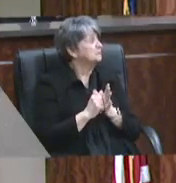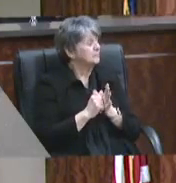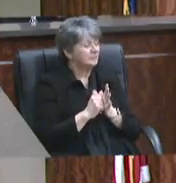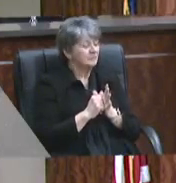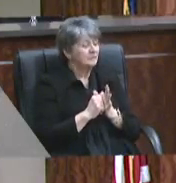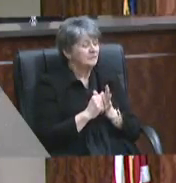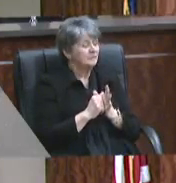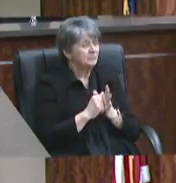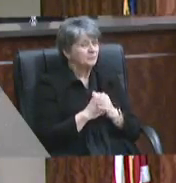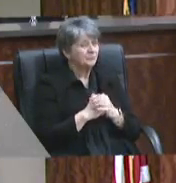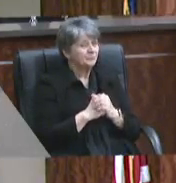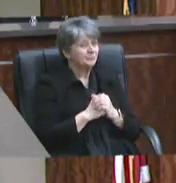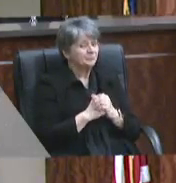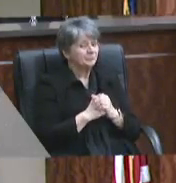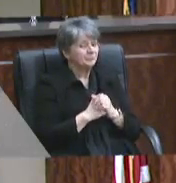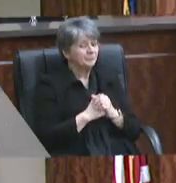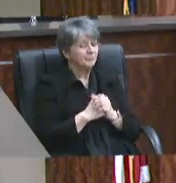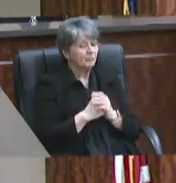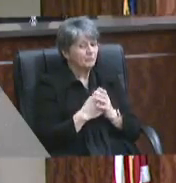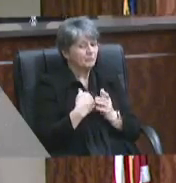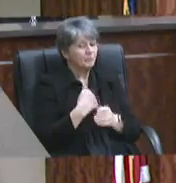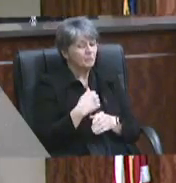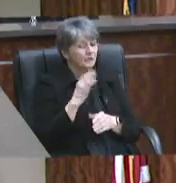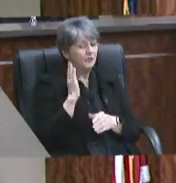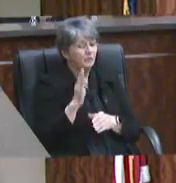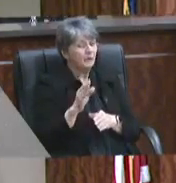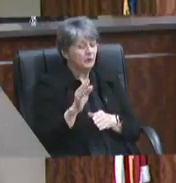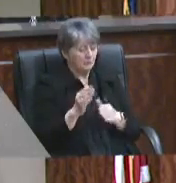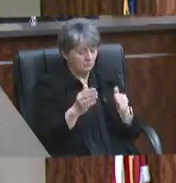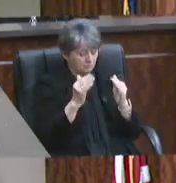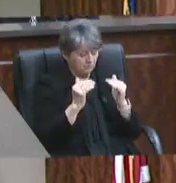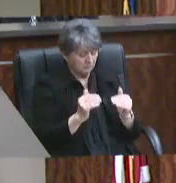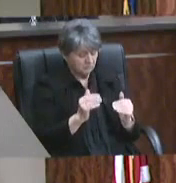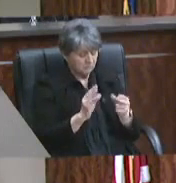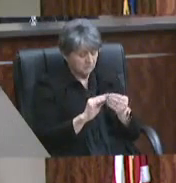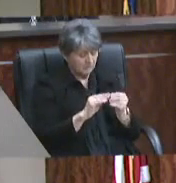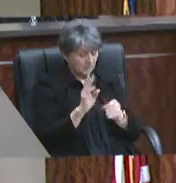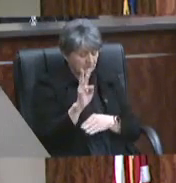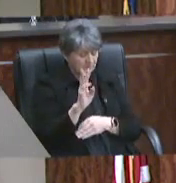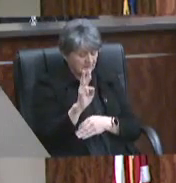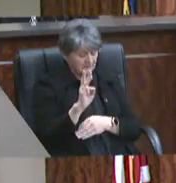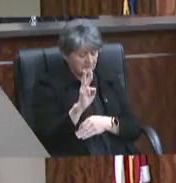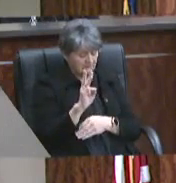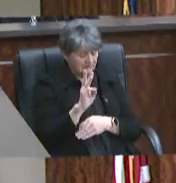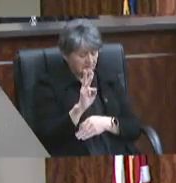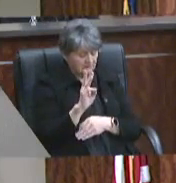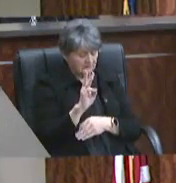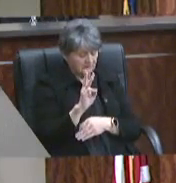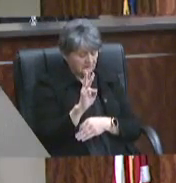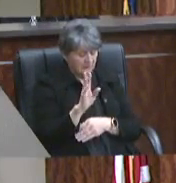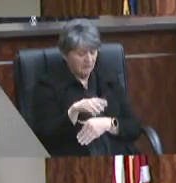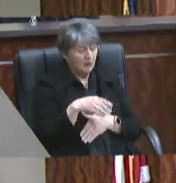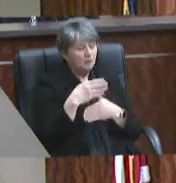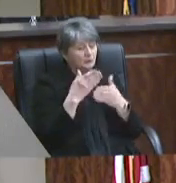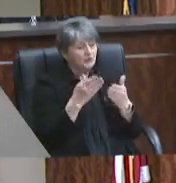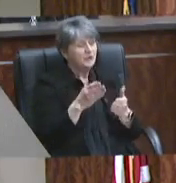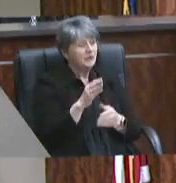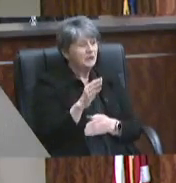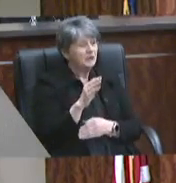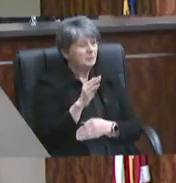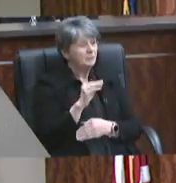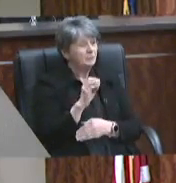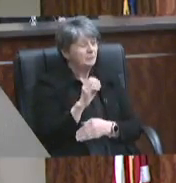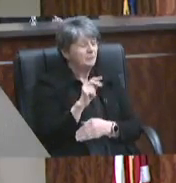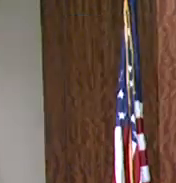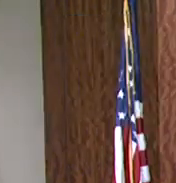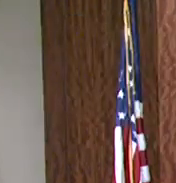Excellent, okay. We will move to agenda item 6, presentation, the Metropolitan Washington Council